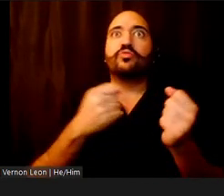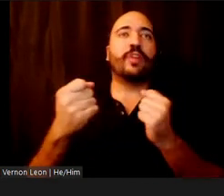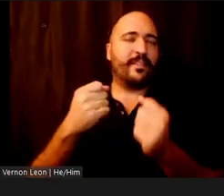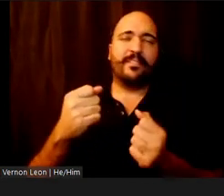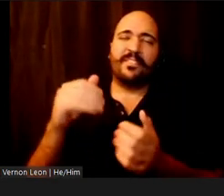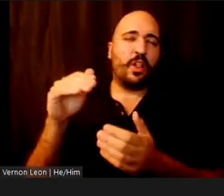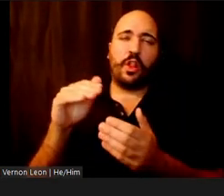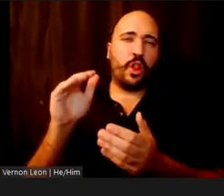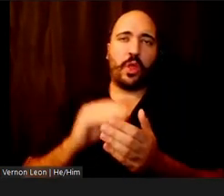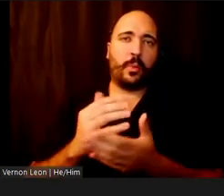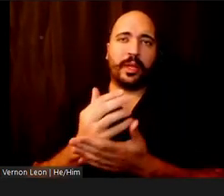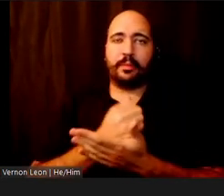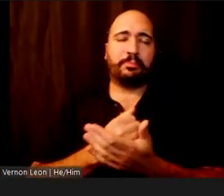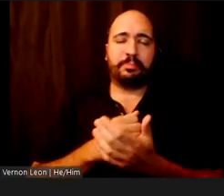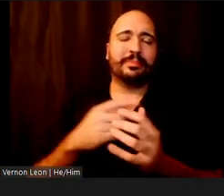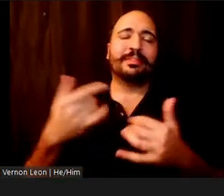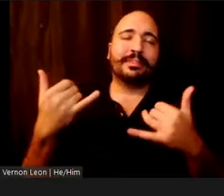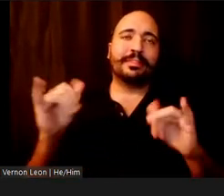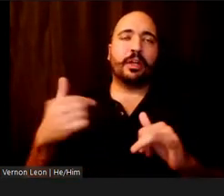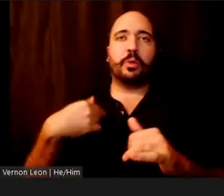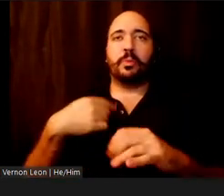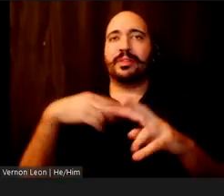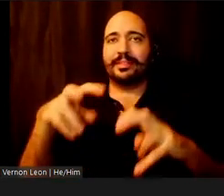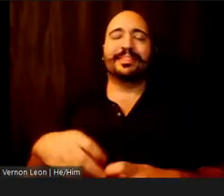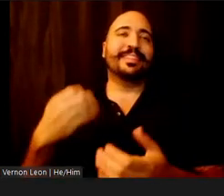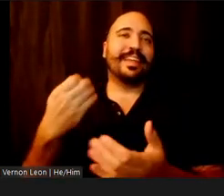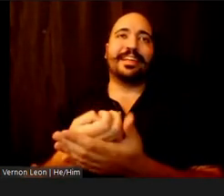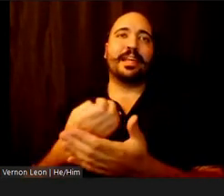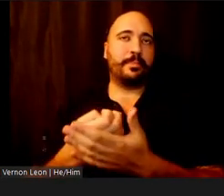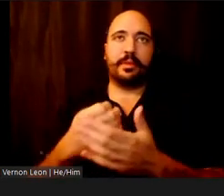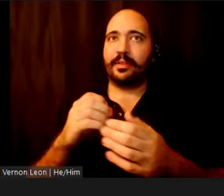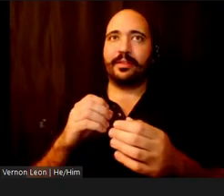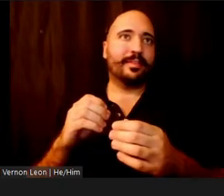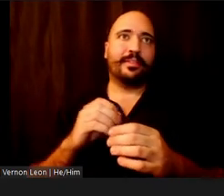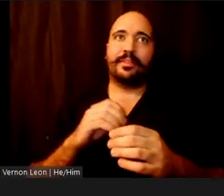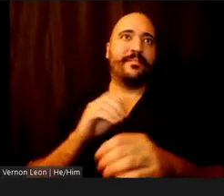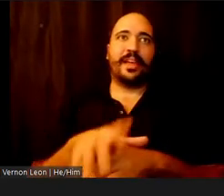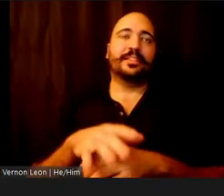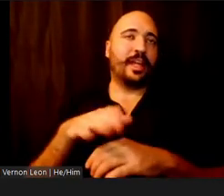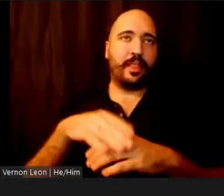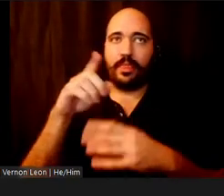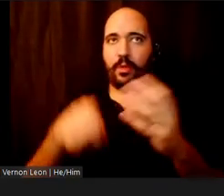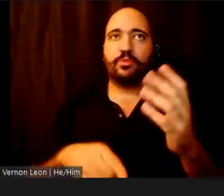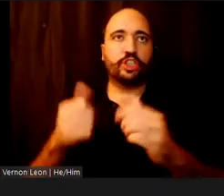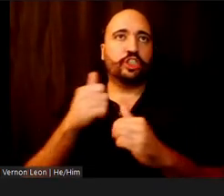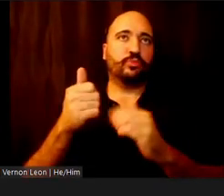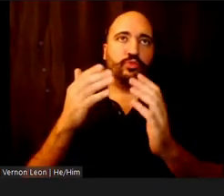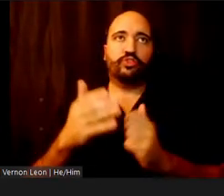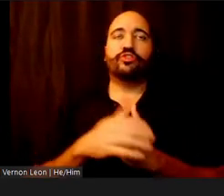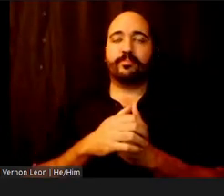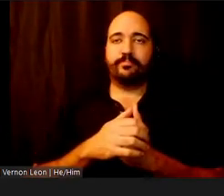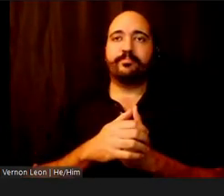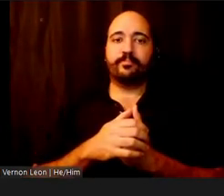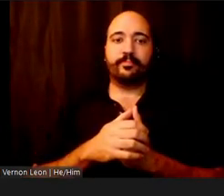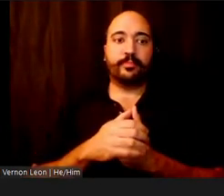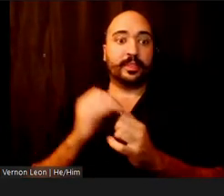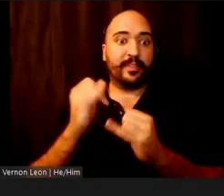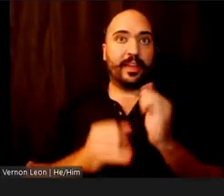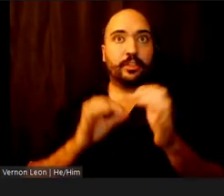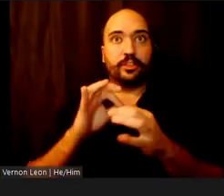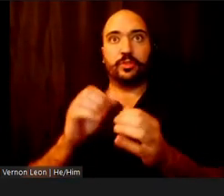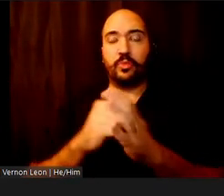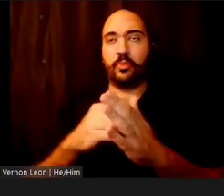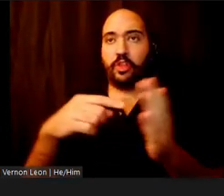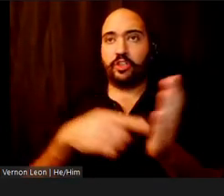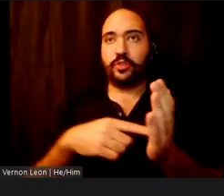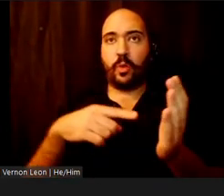but nonetheless, we are assessing the economic effects of the additional costs for these commuters. Finally, in terms of tolls on the taxi